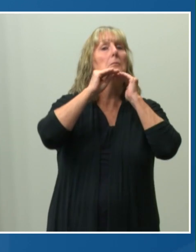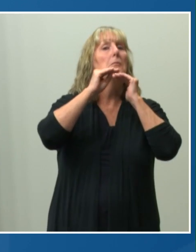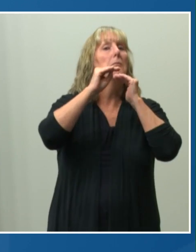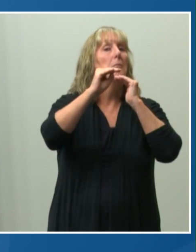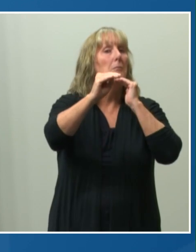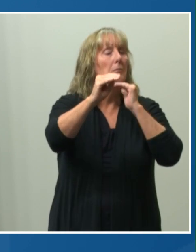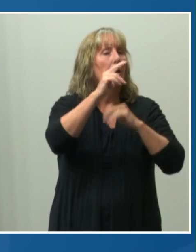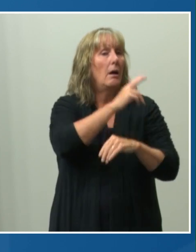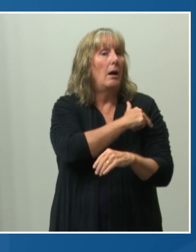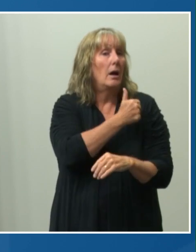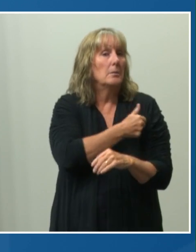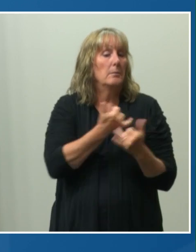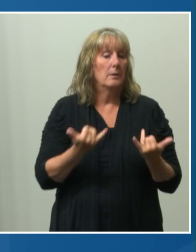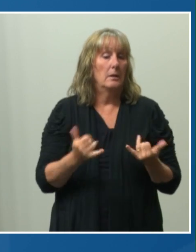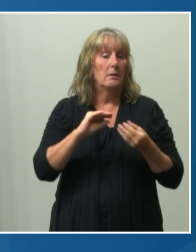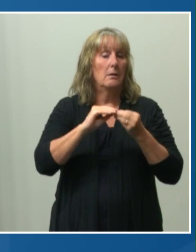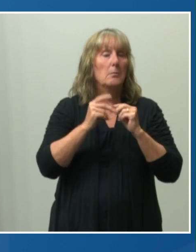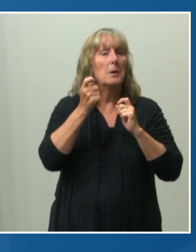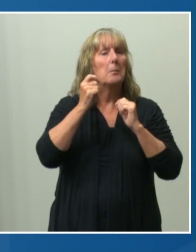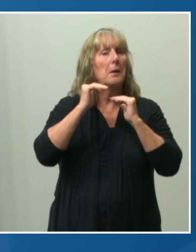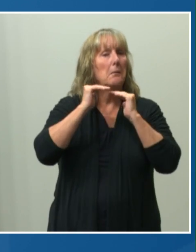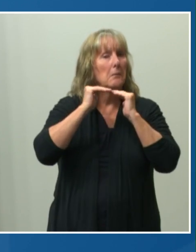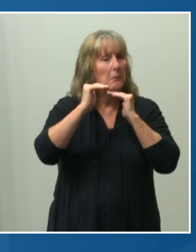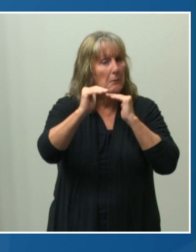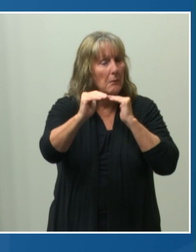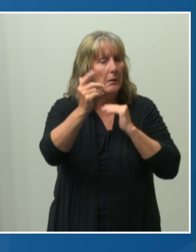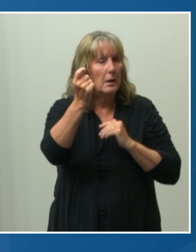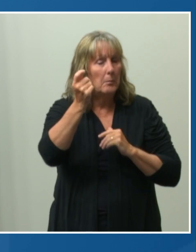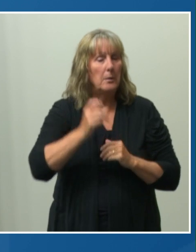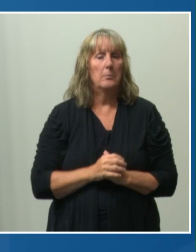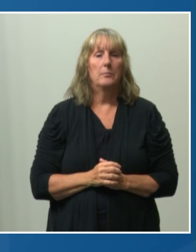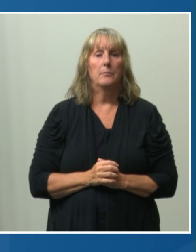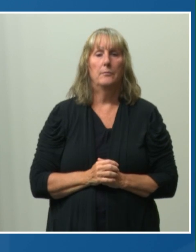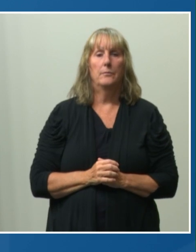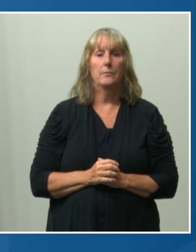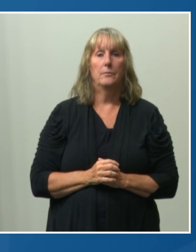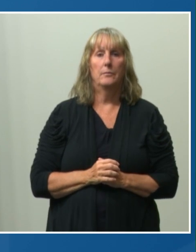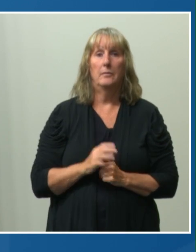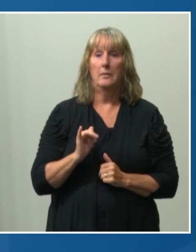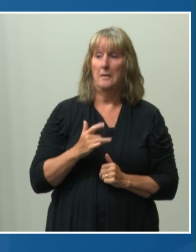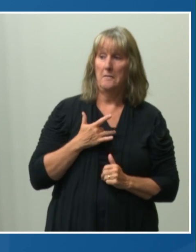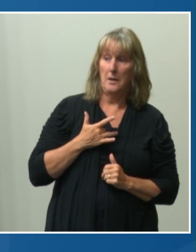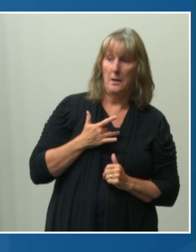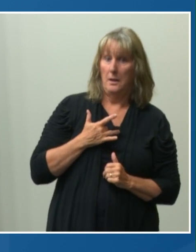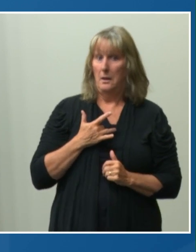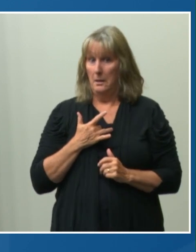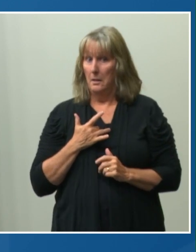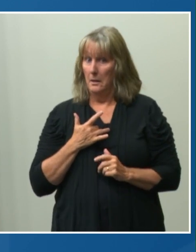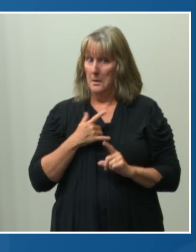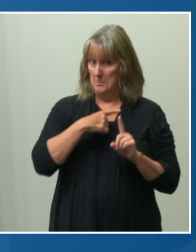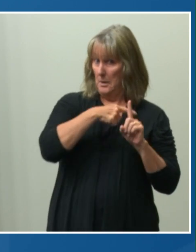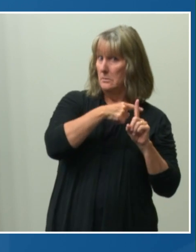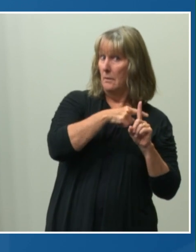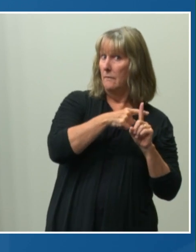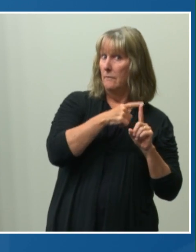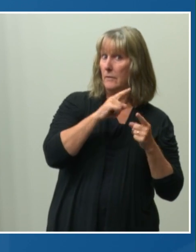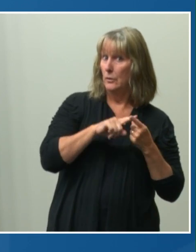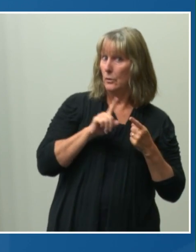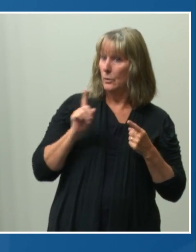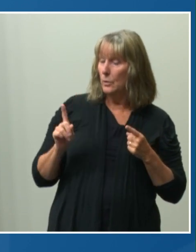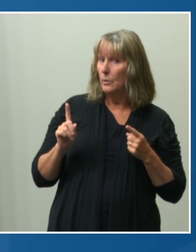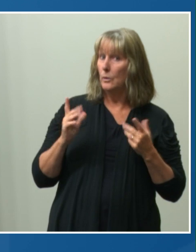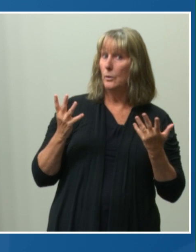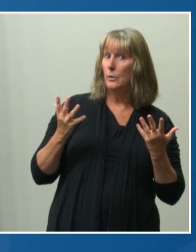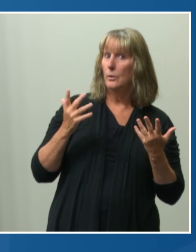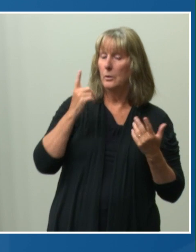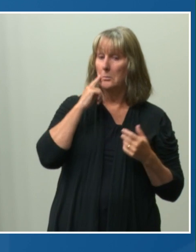hospitalization numbers this week are maybe kind of stabilizing a little bit. Is that encouraging to you, considering we've had, a